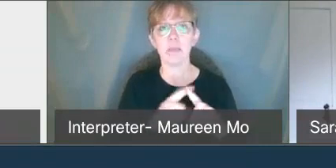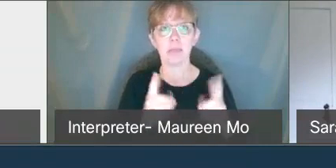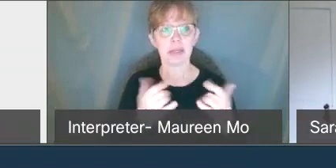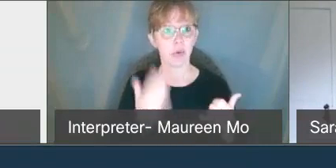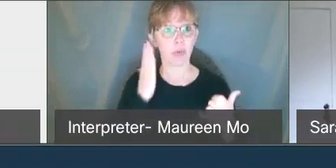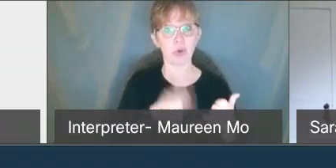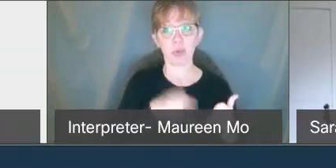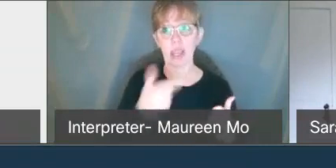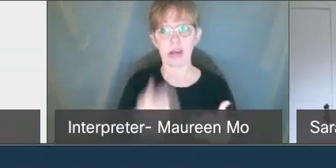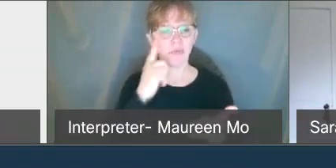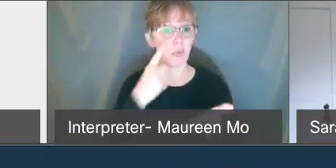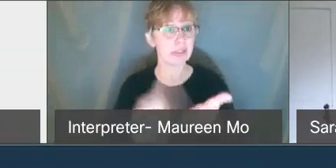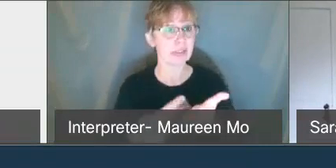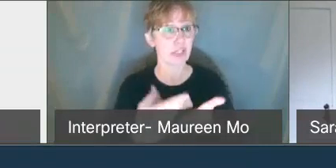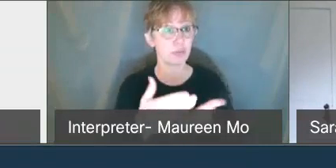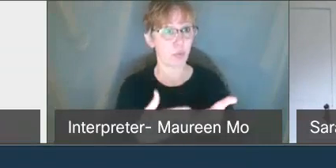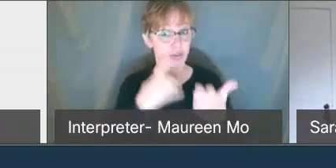for the discussion portion of today.